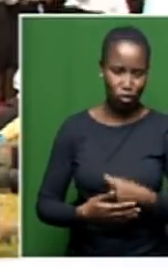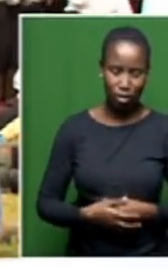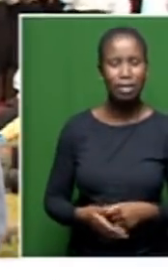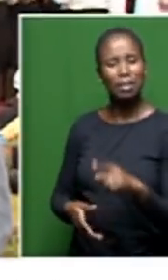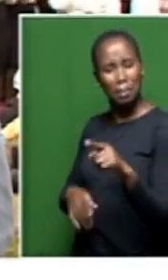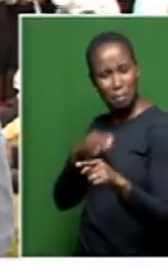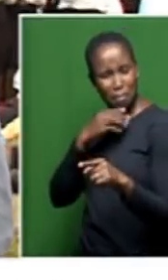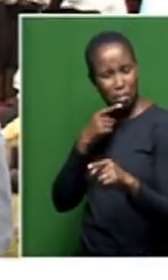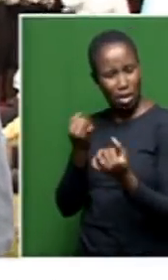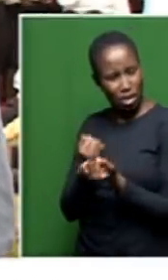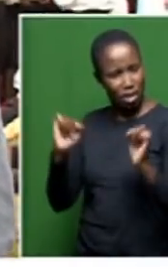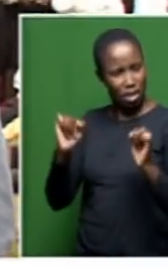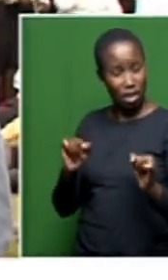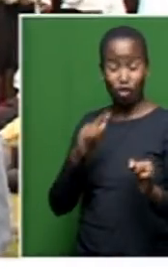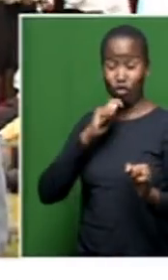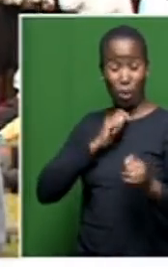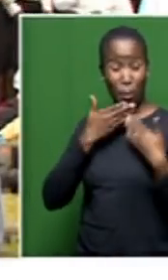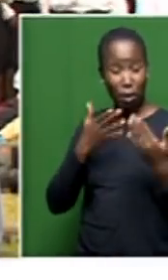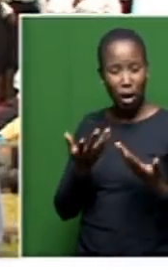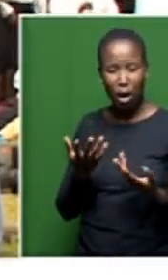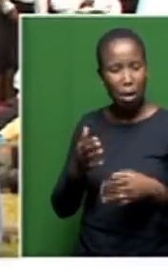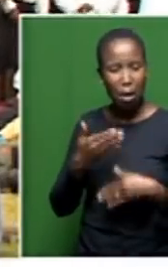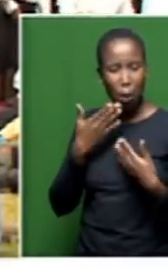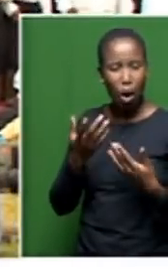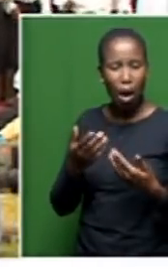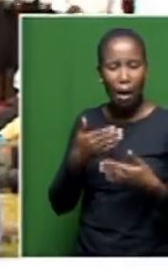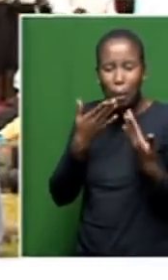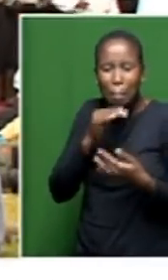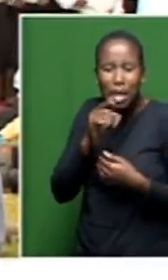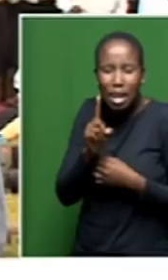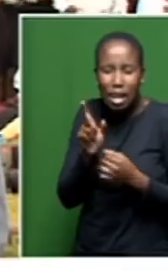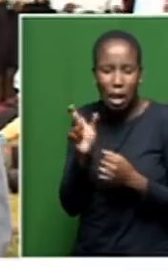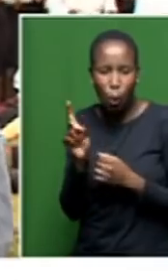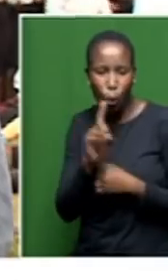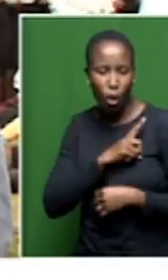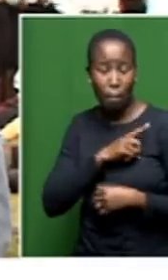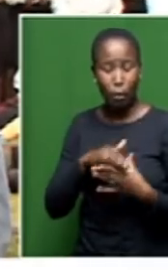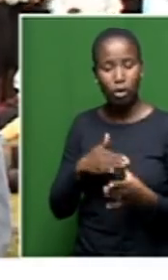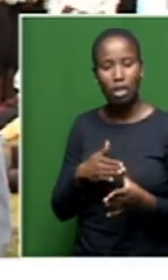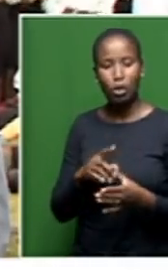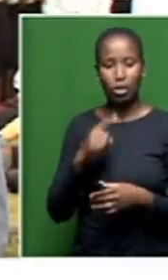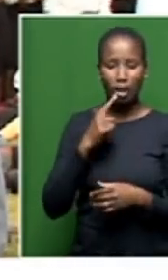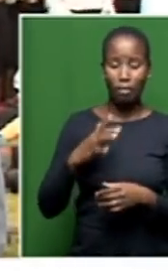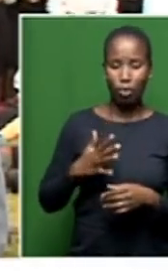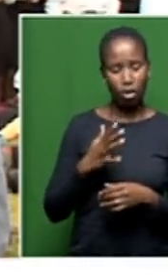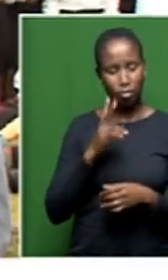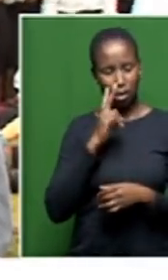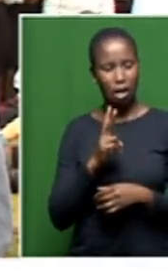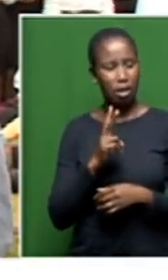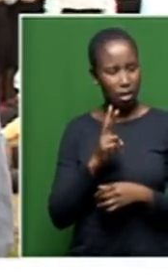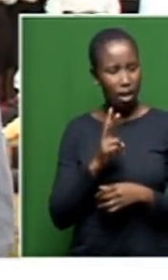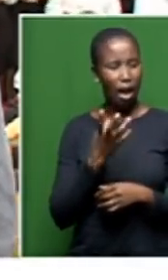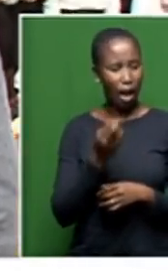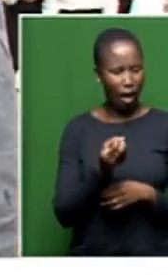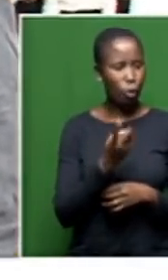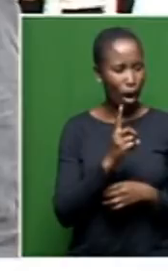Is there anything that you think needs to be done or hasn't been done in terms of ensuring that there is true freedom and there is